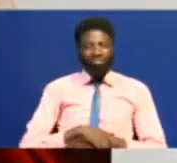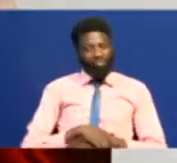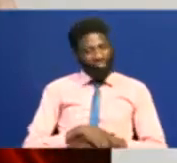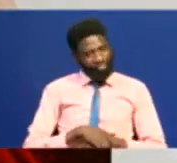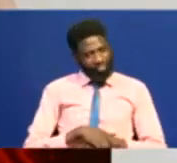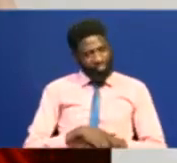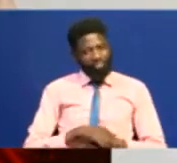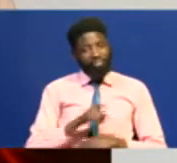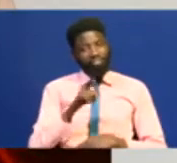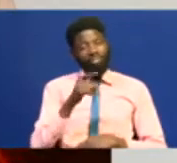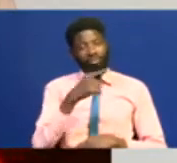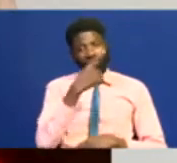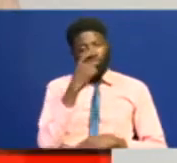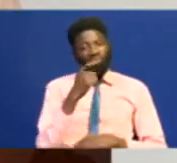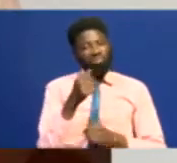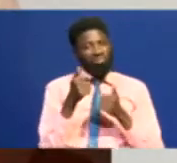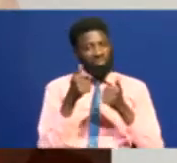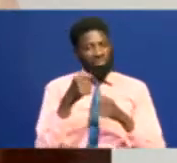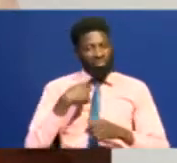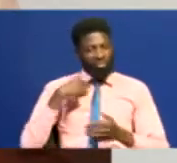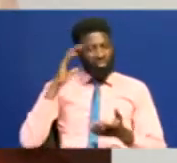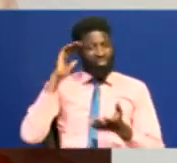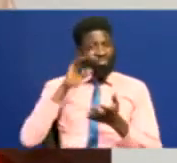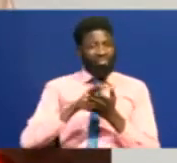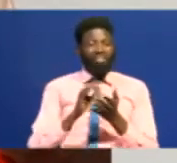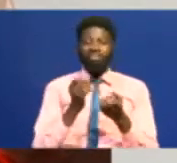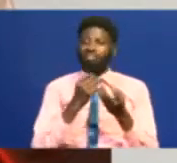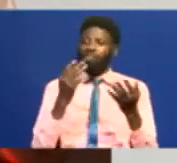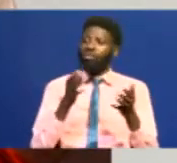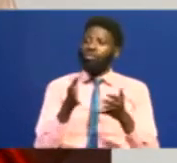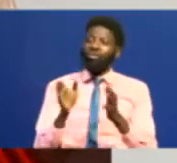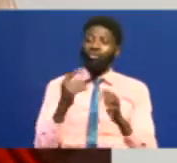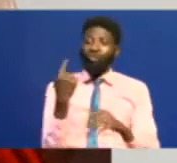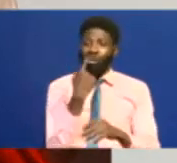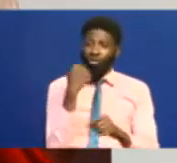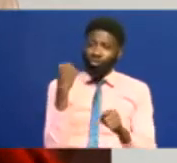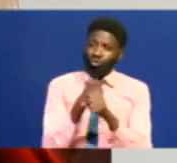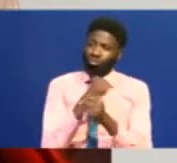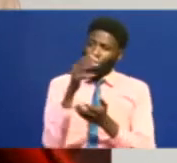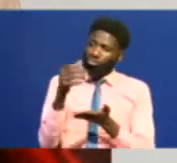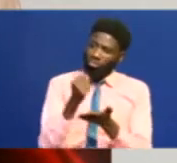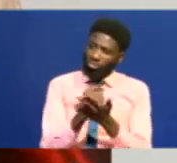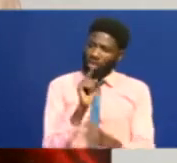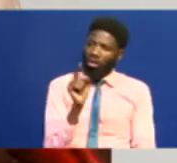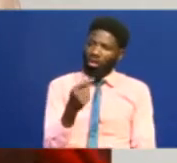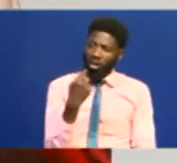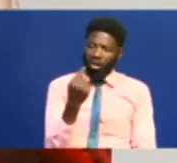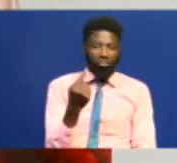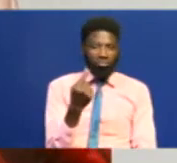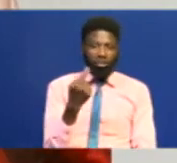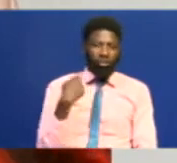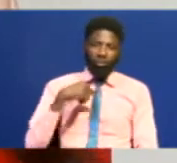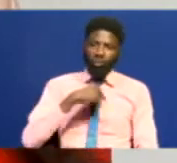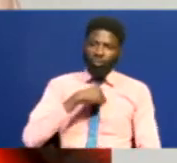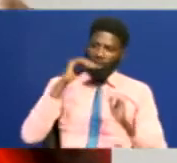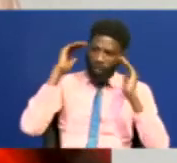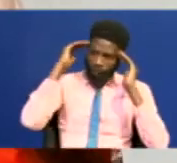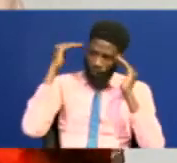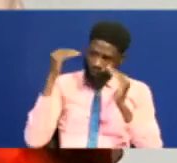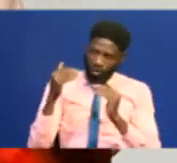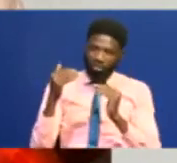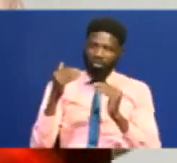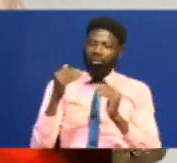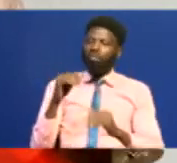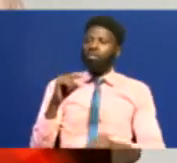I strongly believe that there's a lot of opportunity beyond employment. And you can see that for us, we've tapped into the gig market. Yes, there are